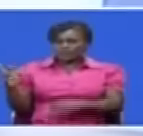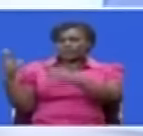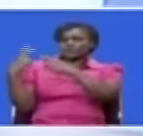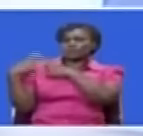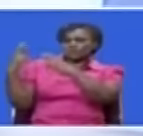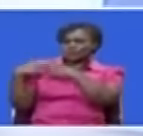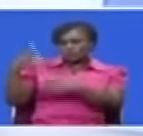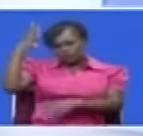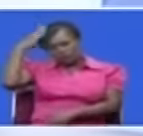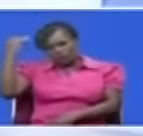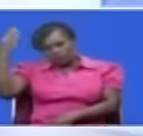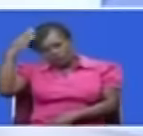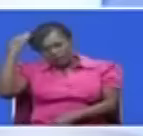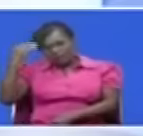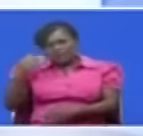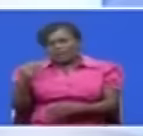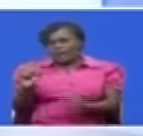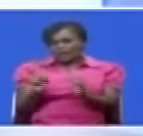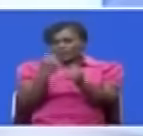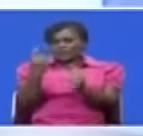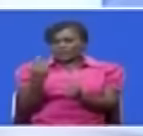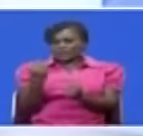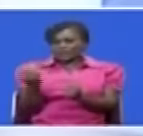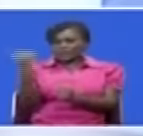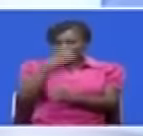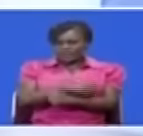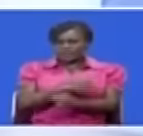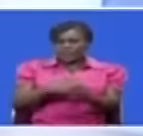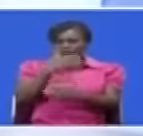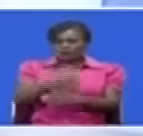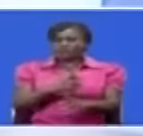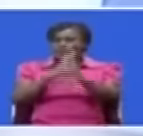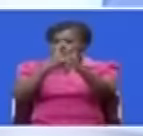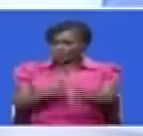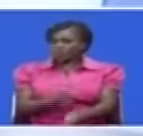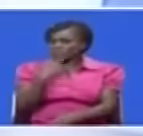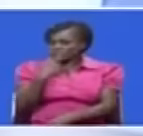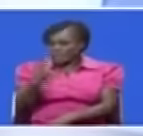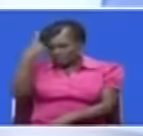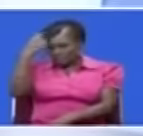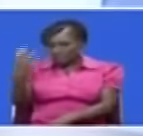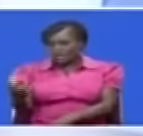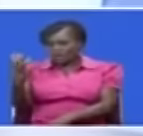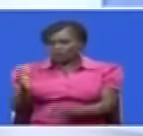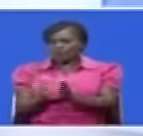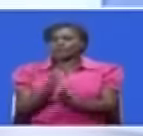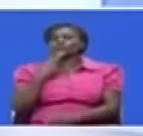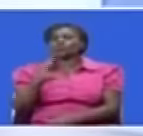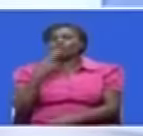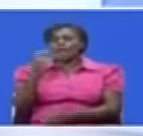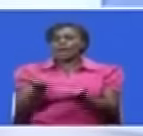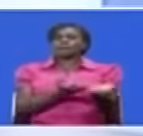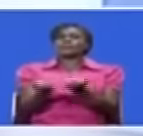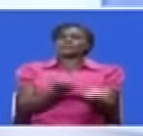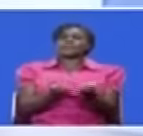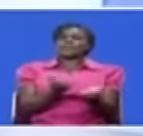in Somalia, coming just days after that Journalists for Justice report talking about the charcoal and sugar trade that was